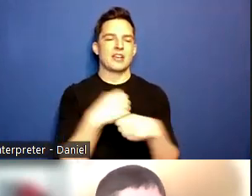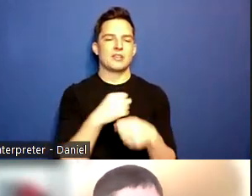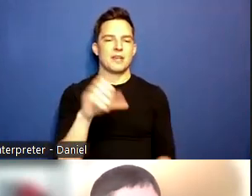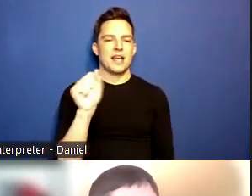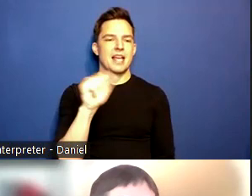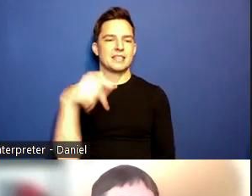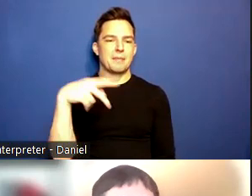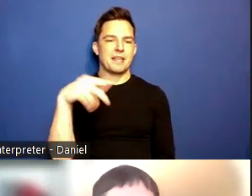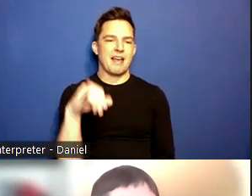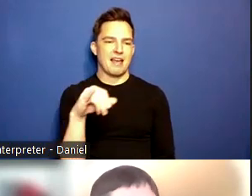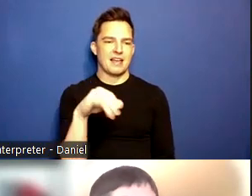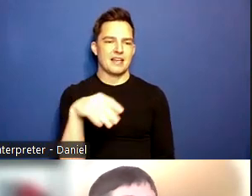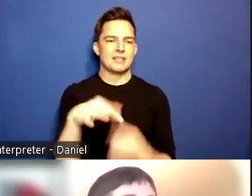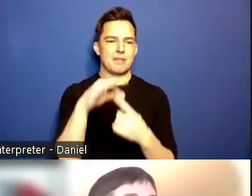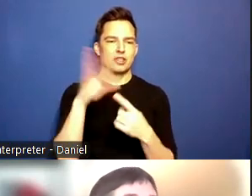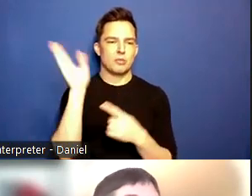presentation.